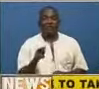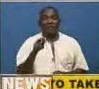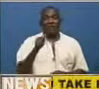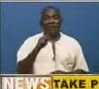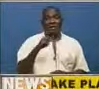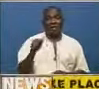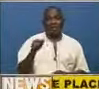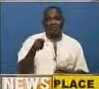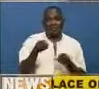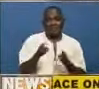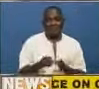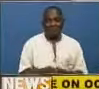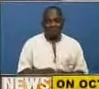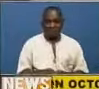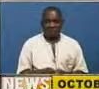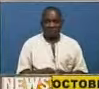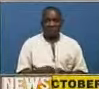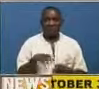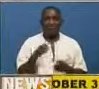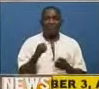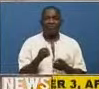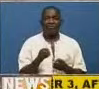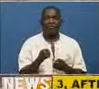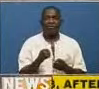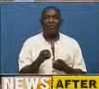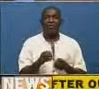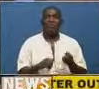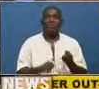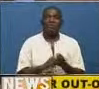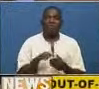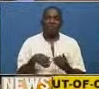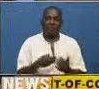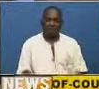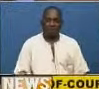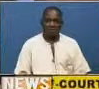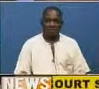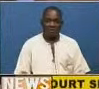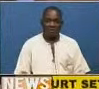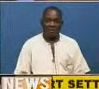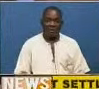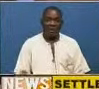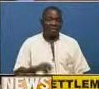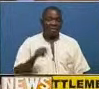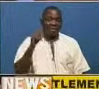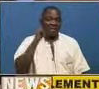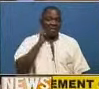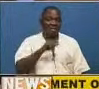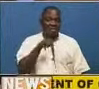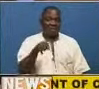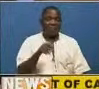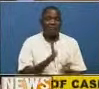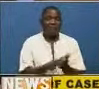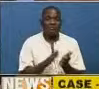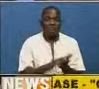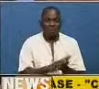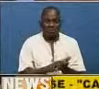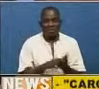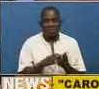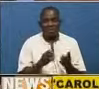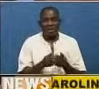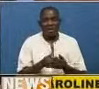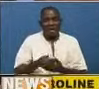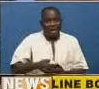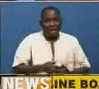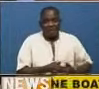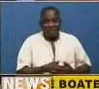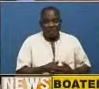Metro Education Directorate is leaving no one behind. There's an attendant, so when the girl actually comes to school, the